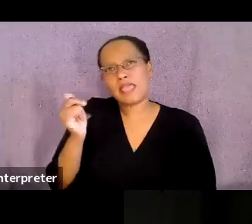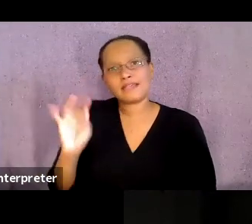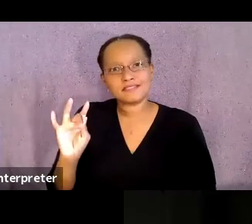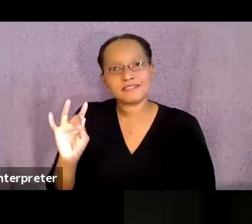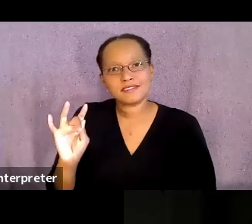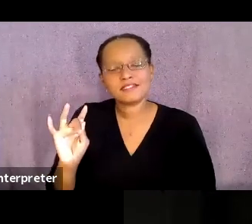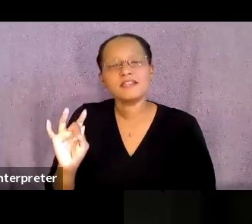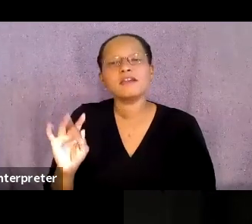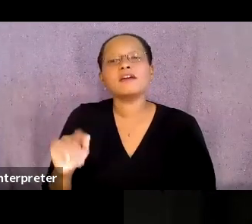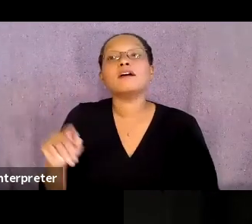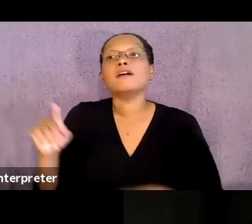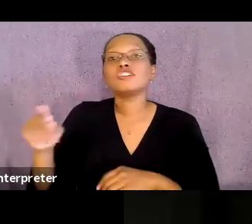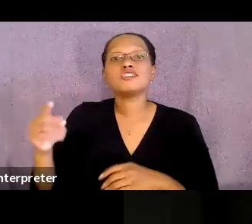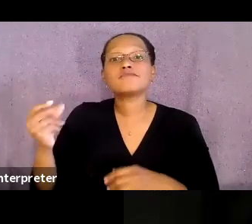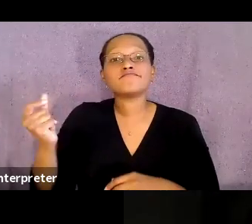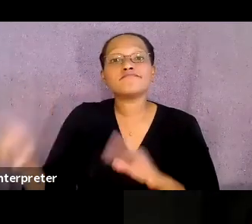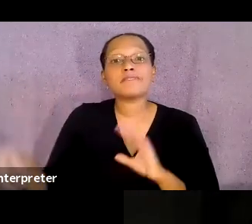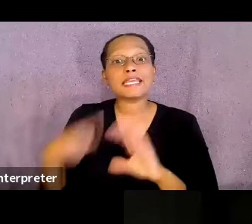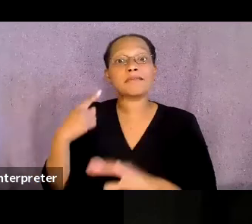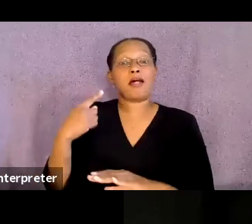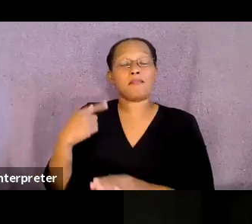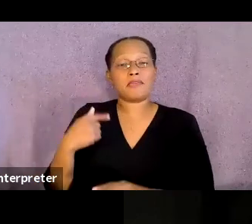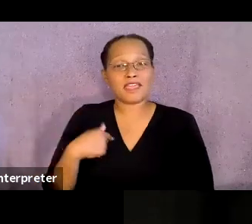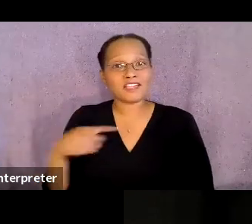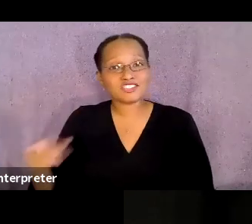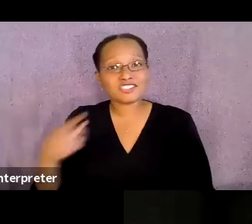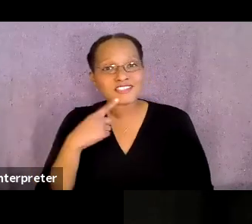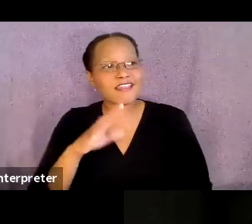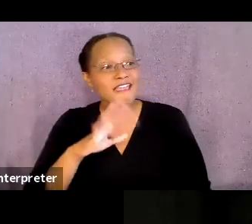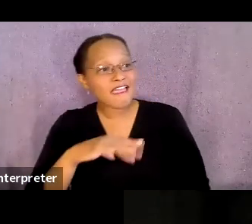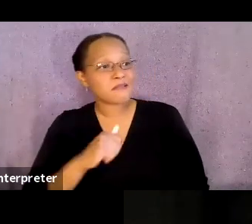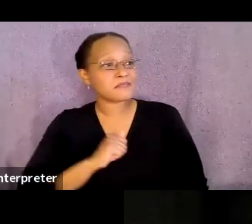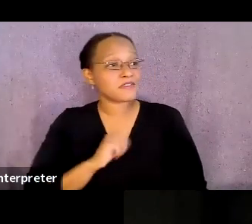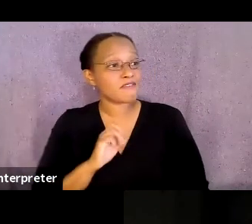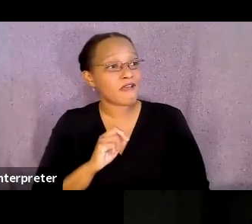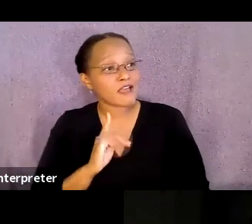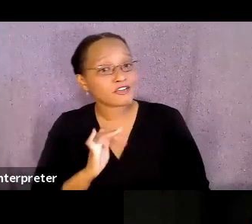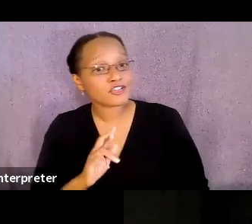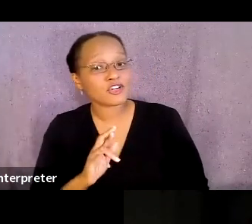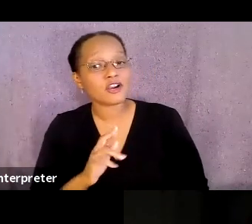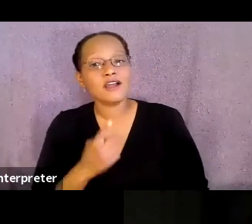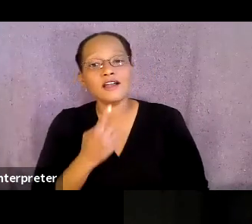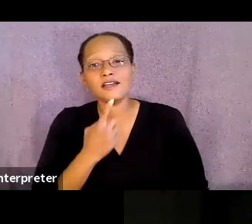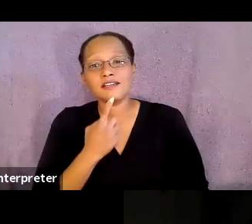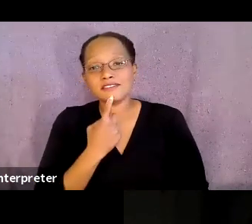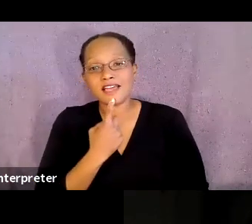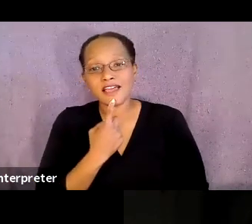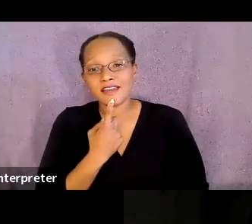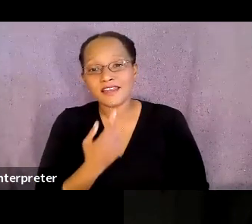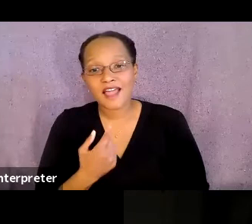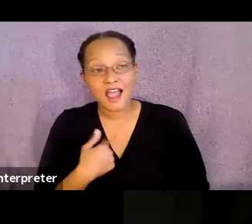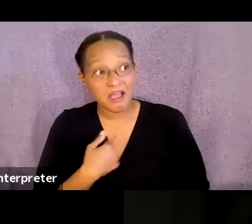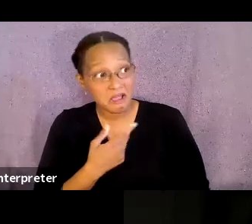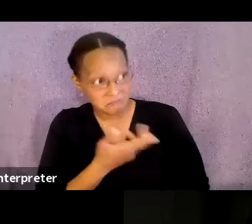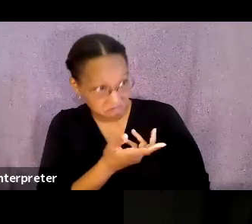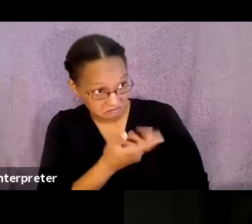2018, to just email me out of the blue, saying, hey, I'm an editor at Vintage. Are you interested